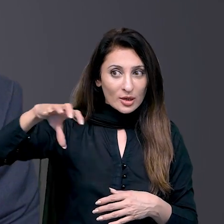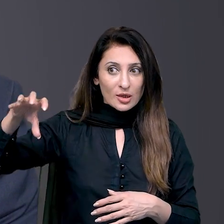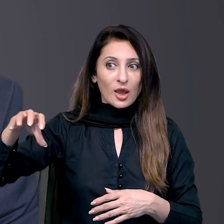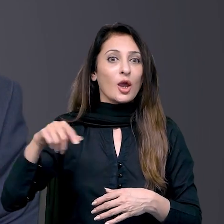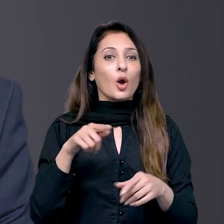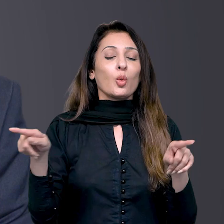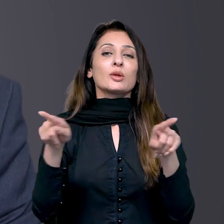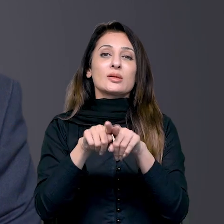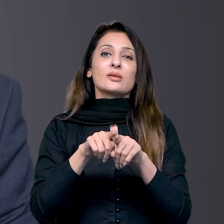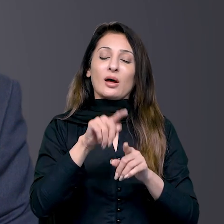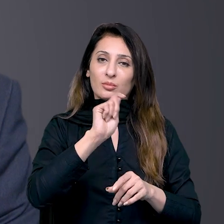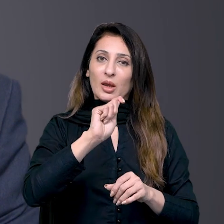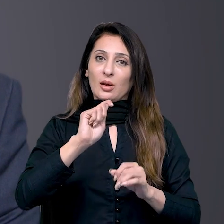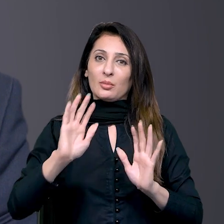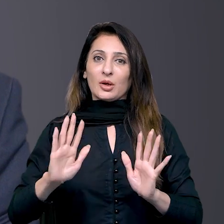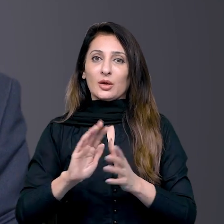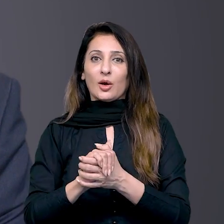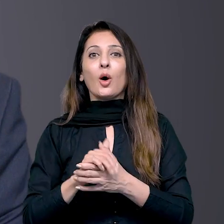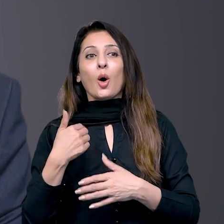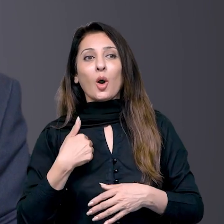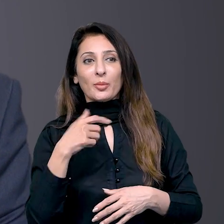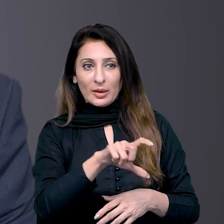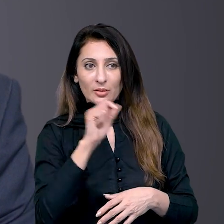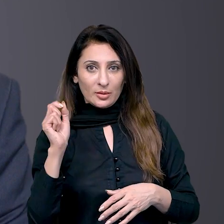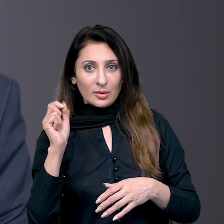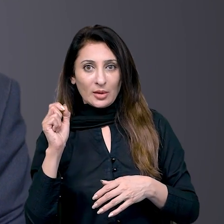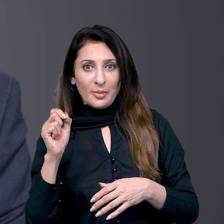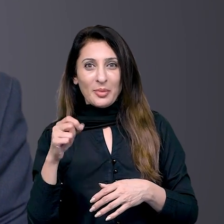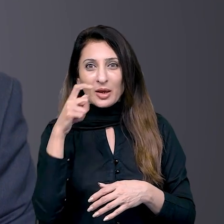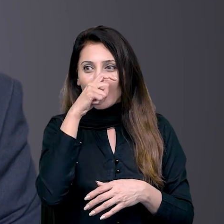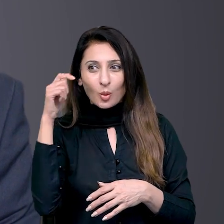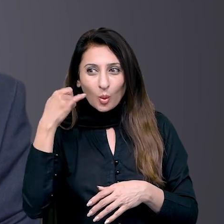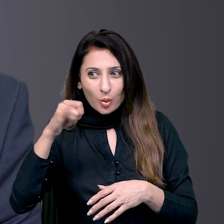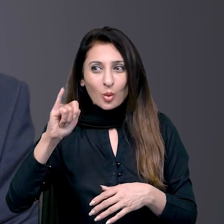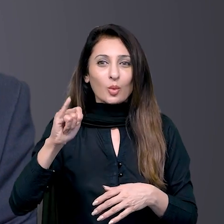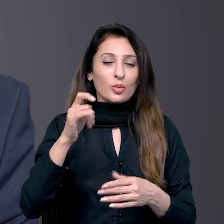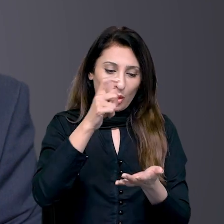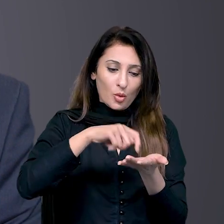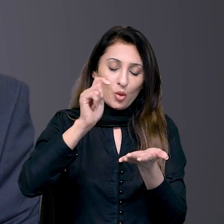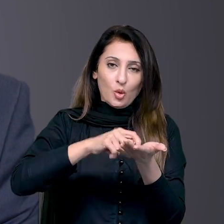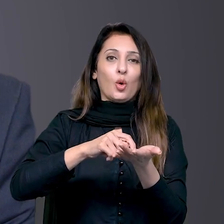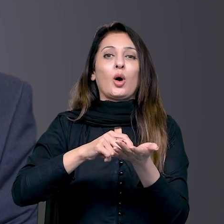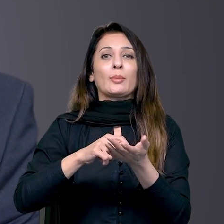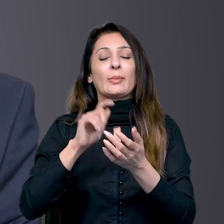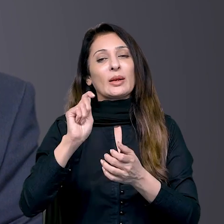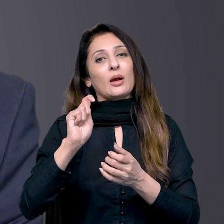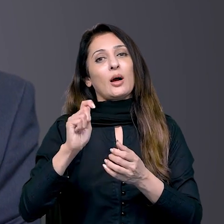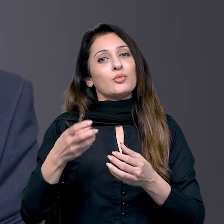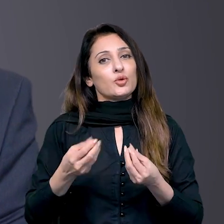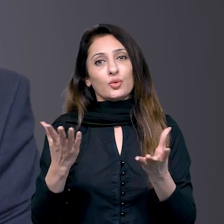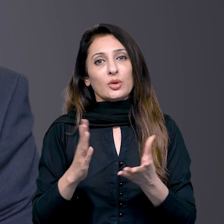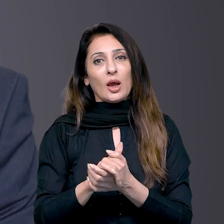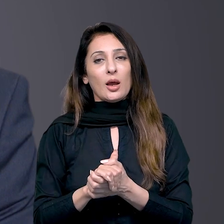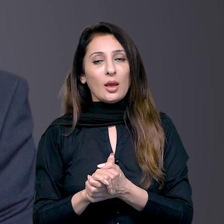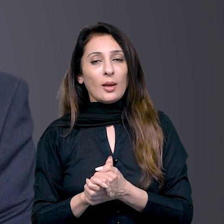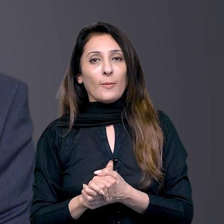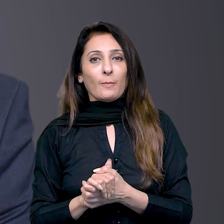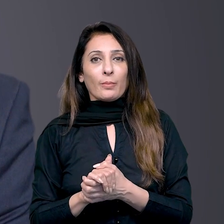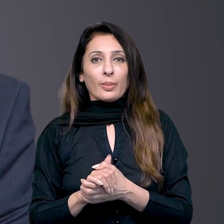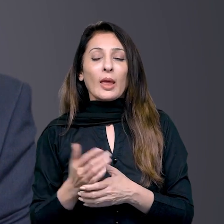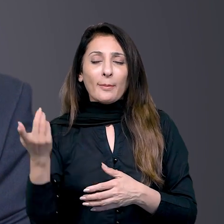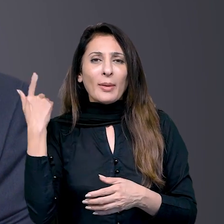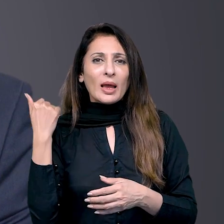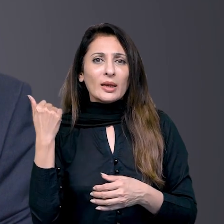civil or corporate. However, I chose to take criminal law as my area of practice. Within a few years